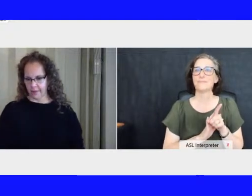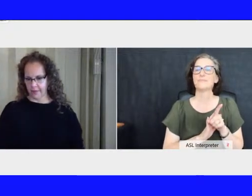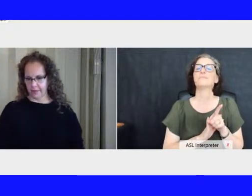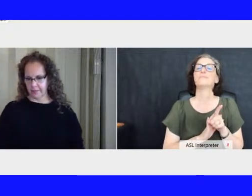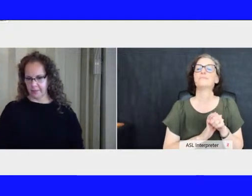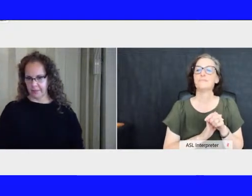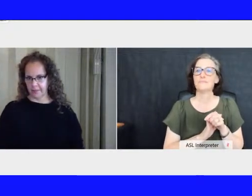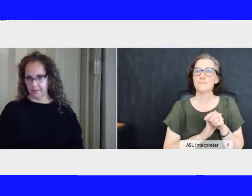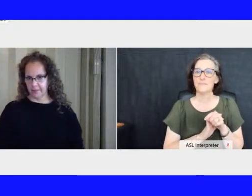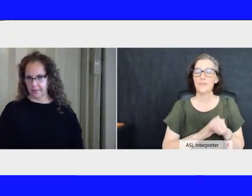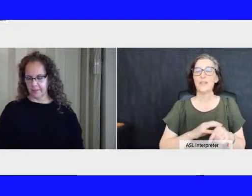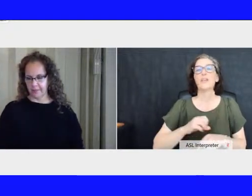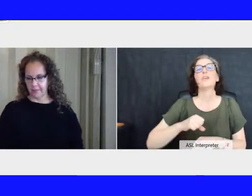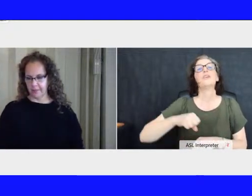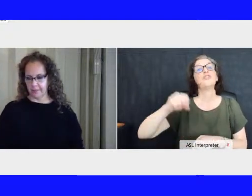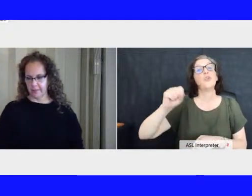me.